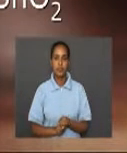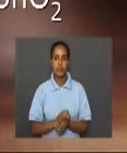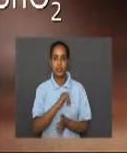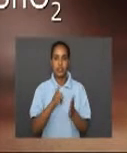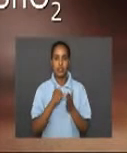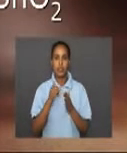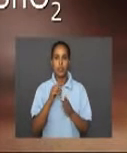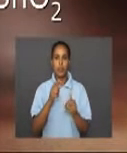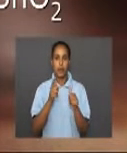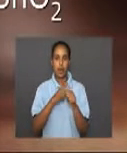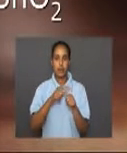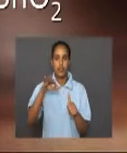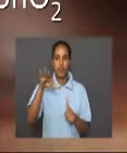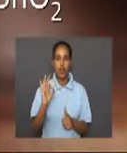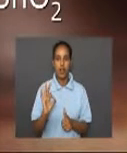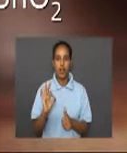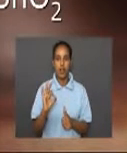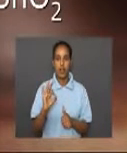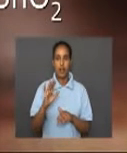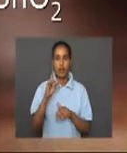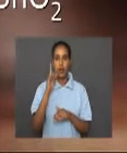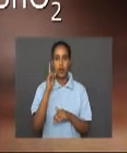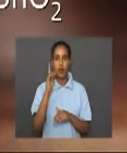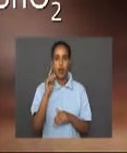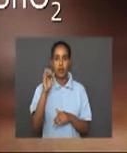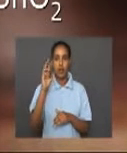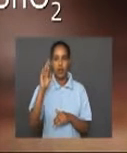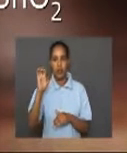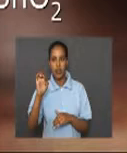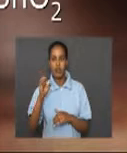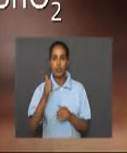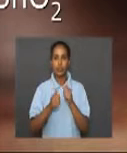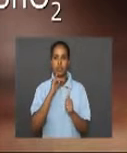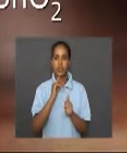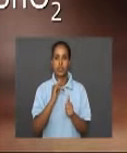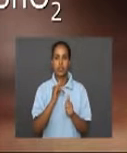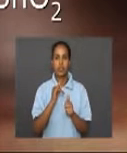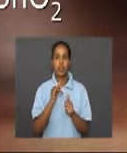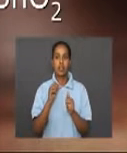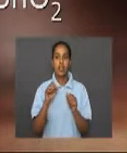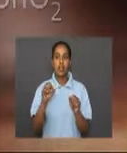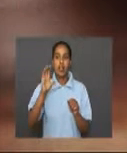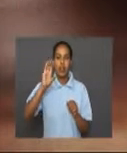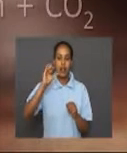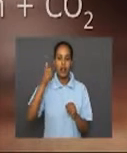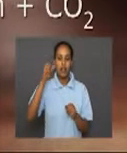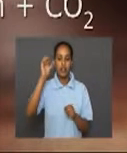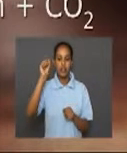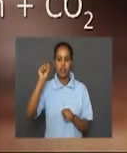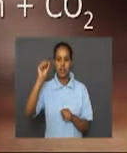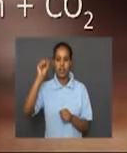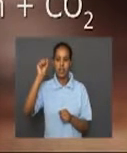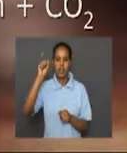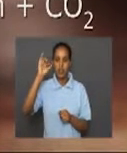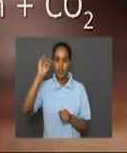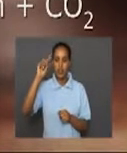of calcium. We learned about the production of calcium by the